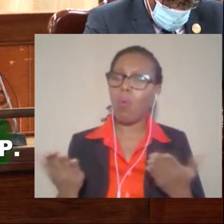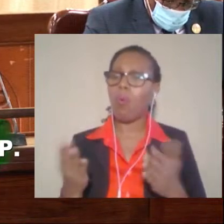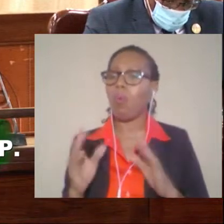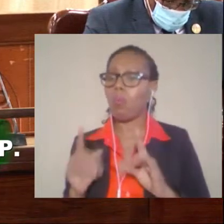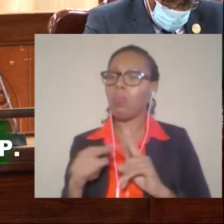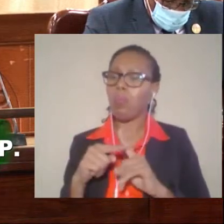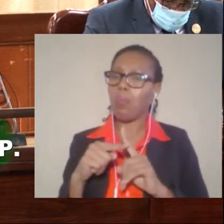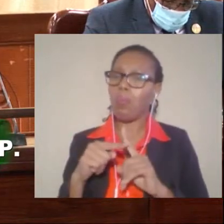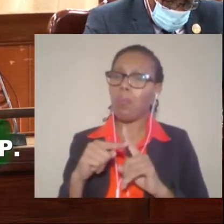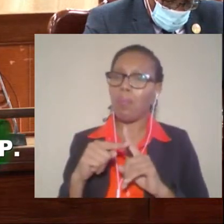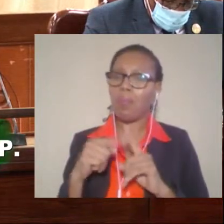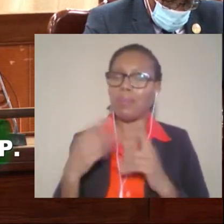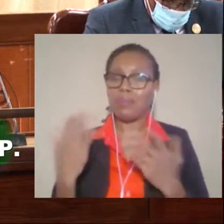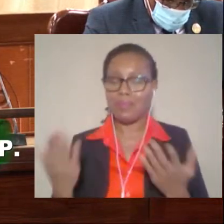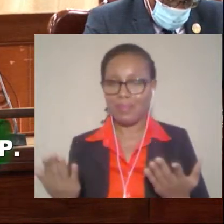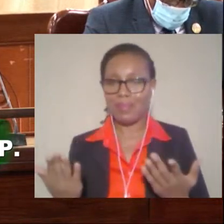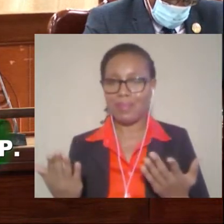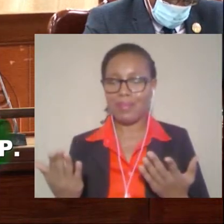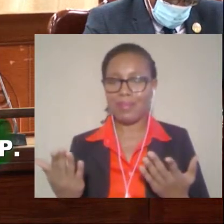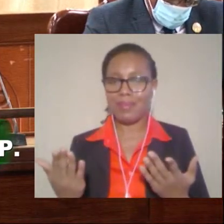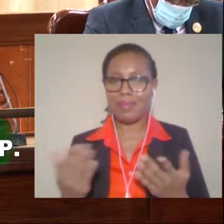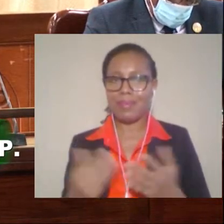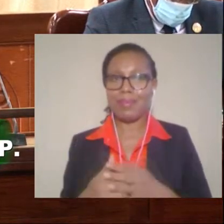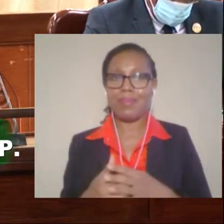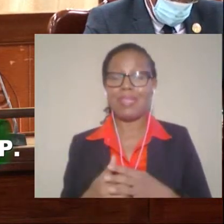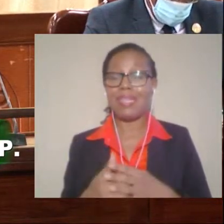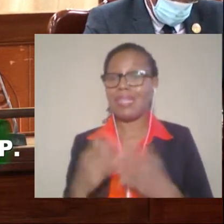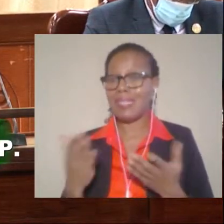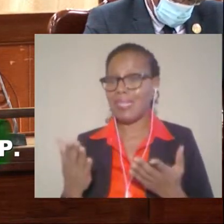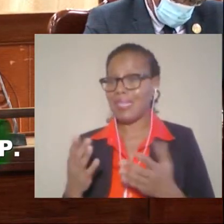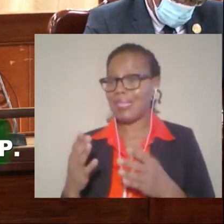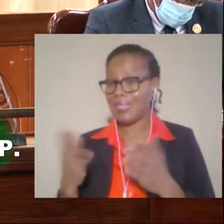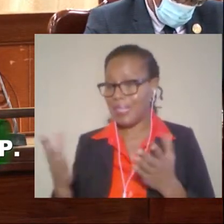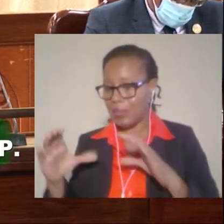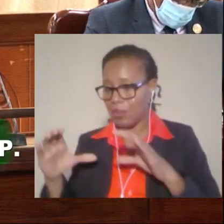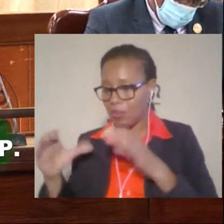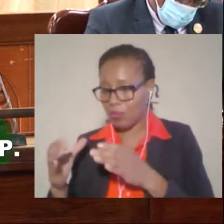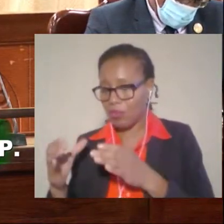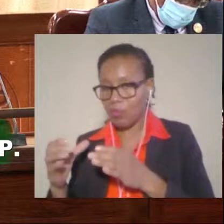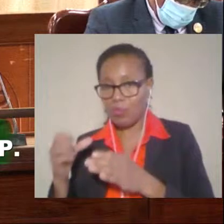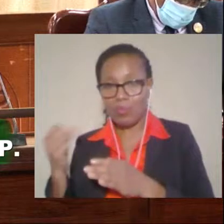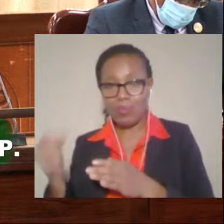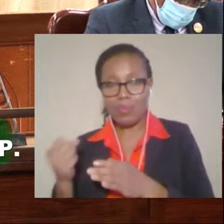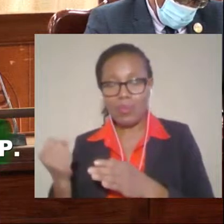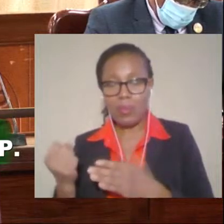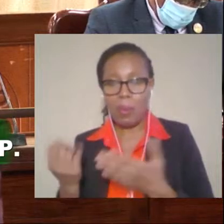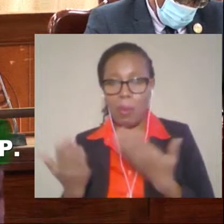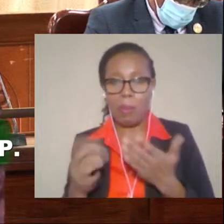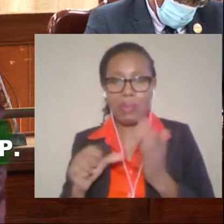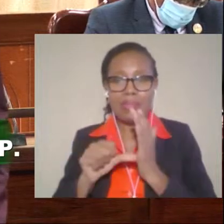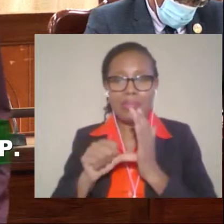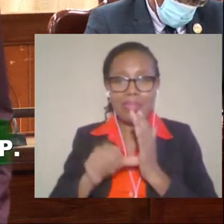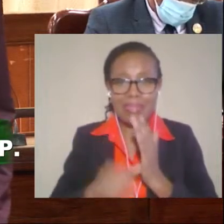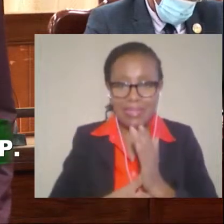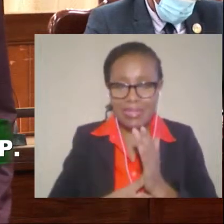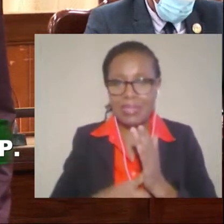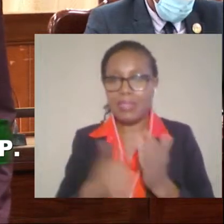perhaps the need to place an emphasis about a relationship with Canadian entities,